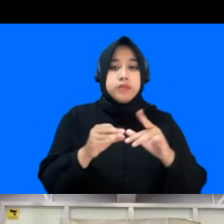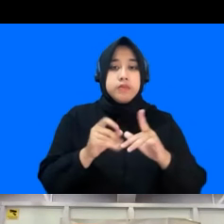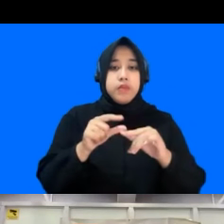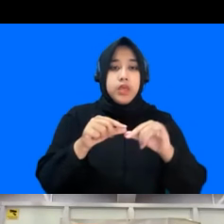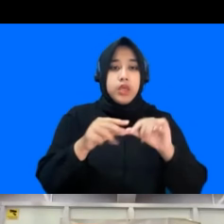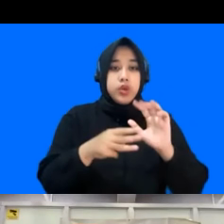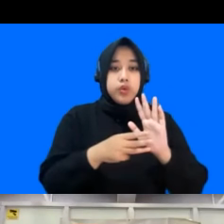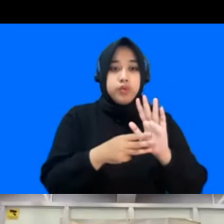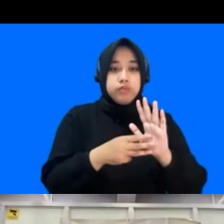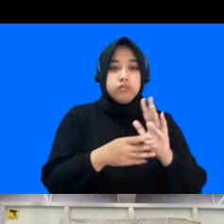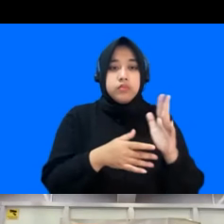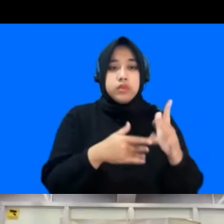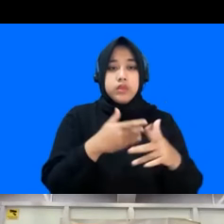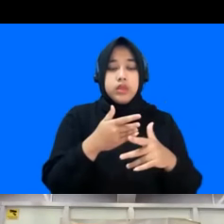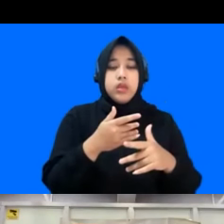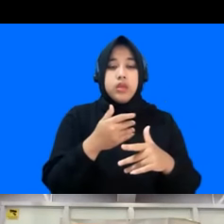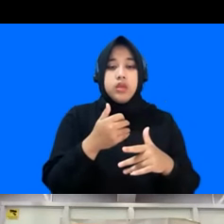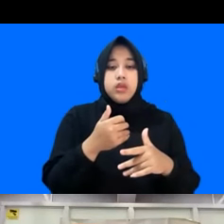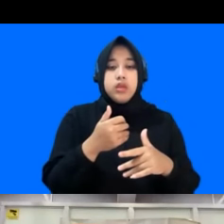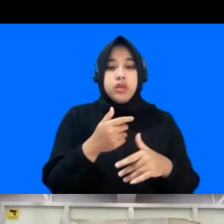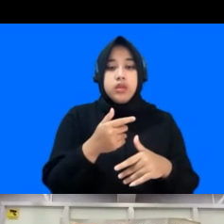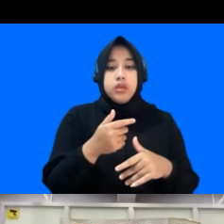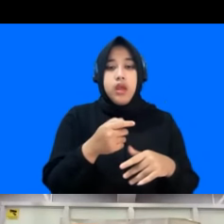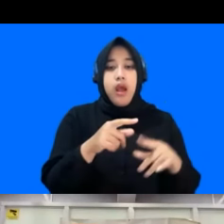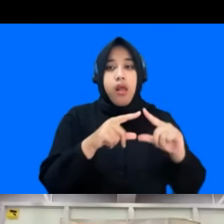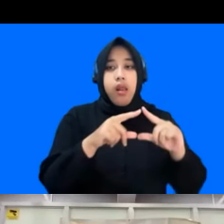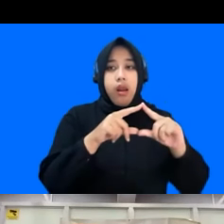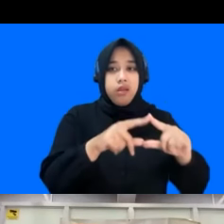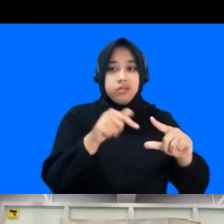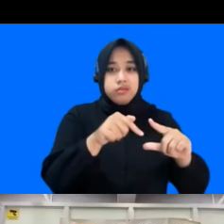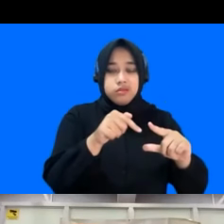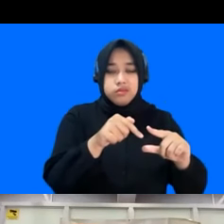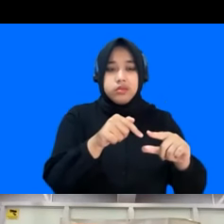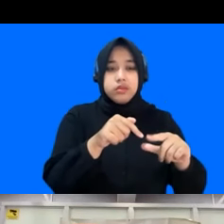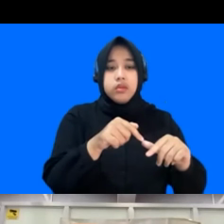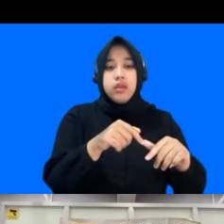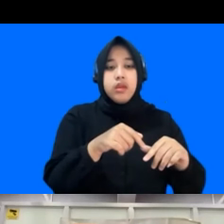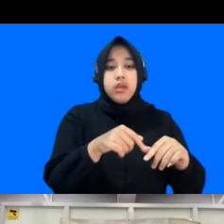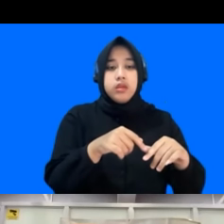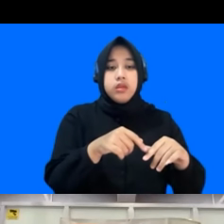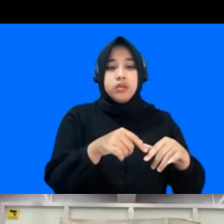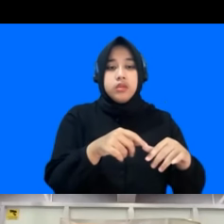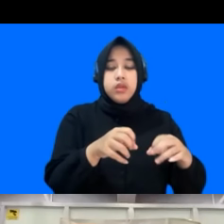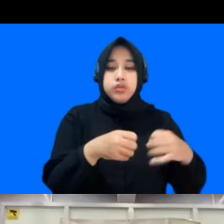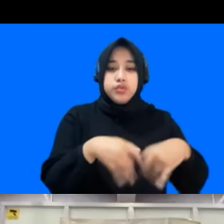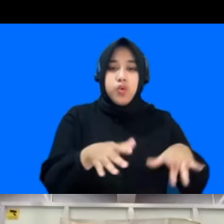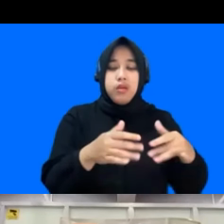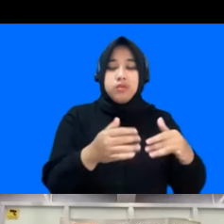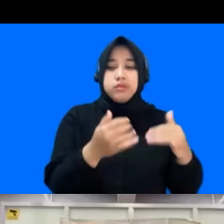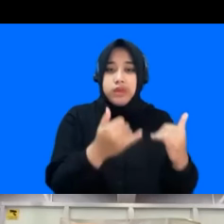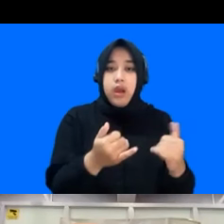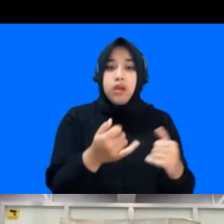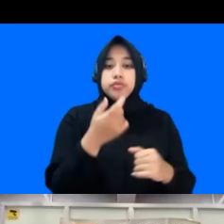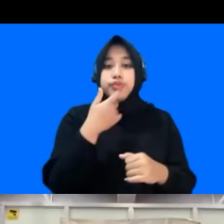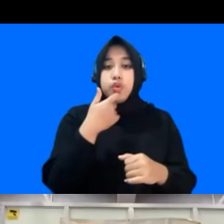market today will require some amount of customization to fit to the individual use of these people. So that's one service we